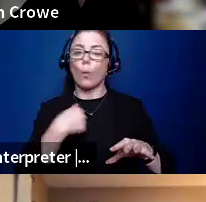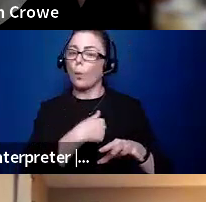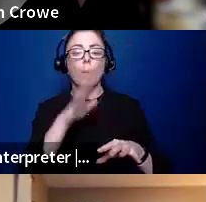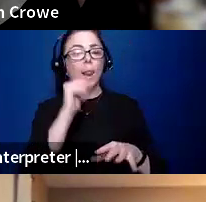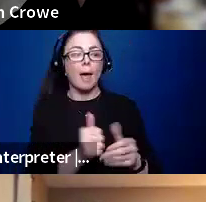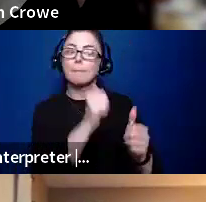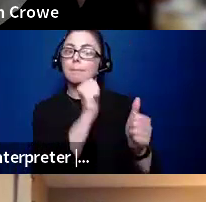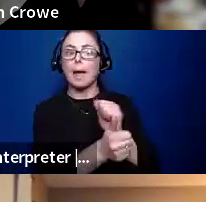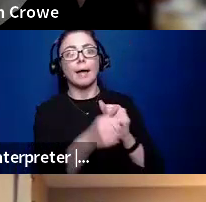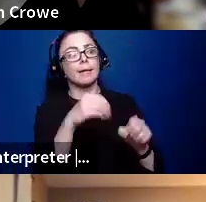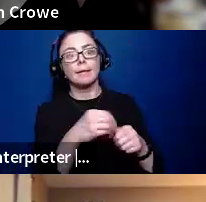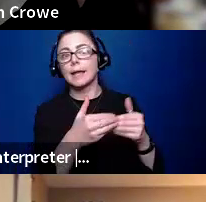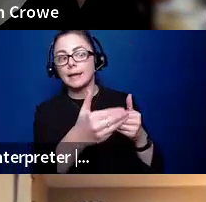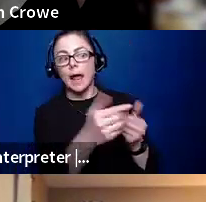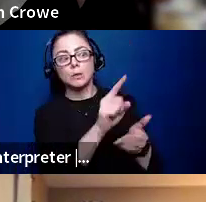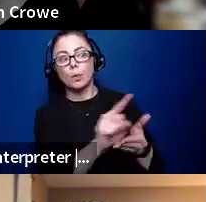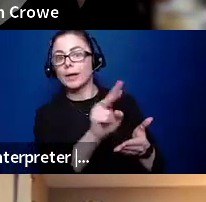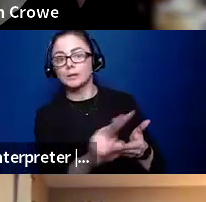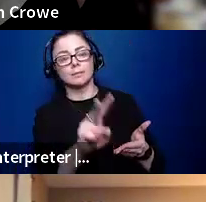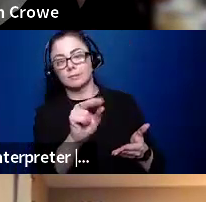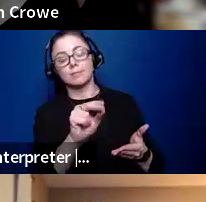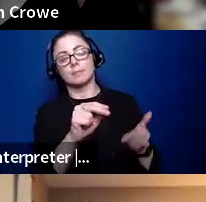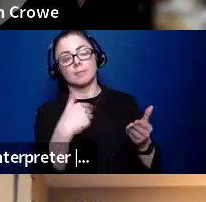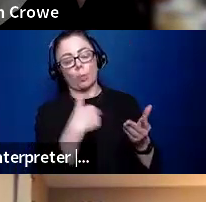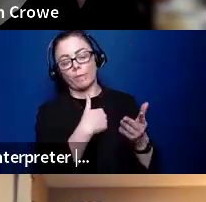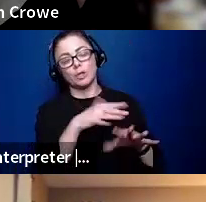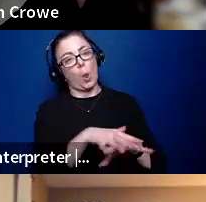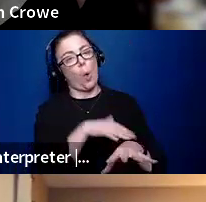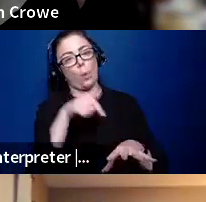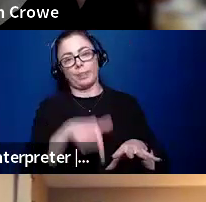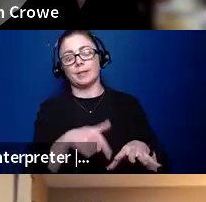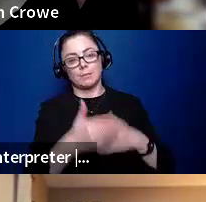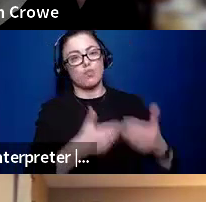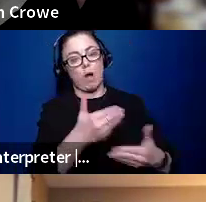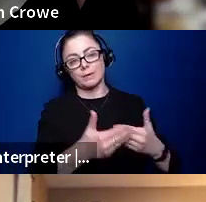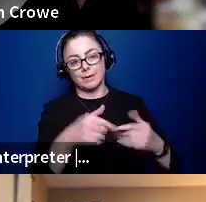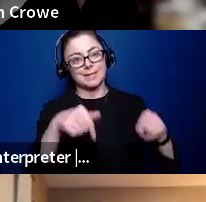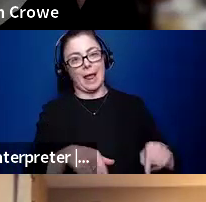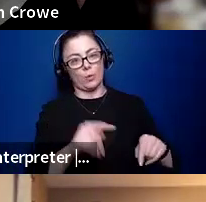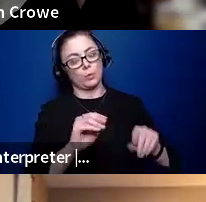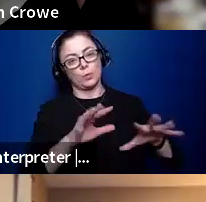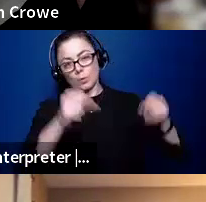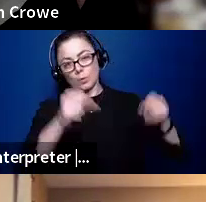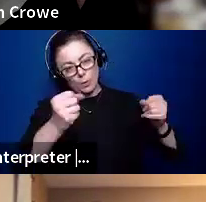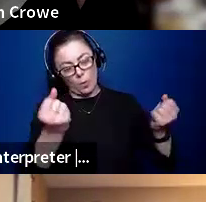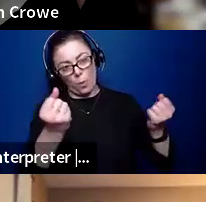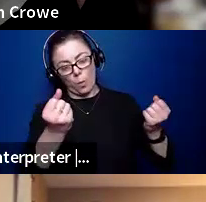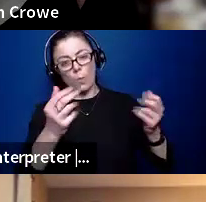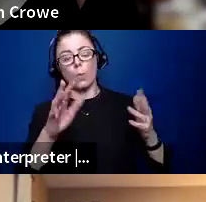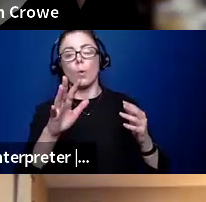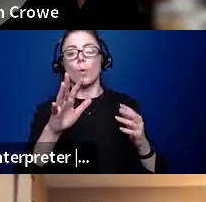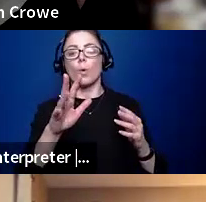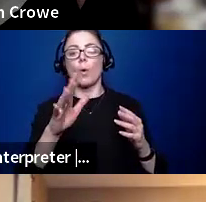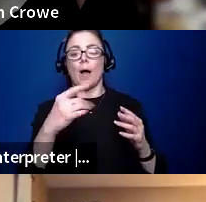probably not in the next couple of weeks. So there's still going to be time for you all to really weigh in on what's going on. I think